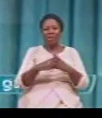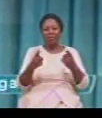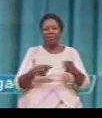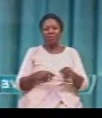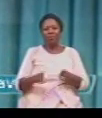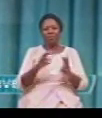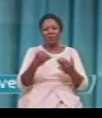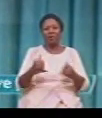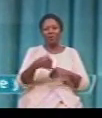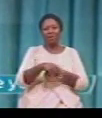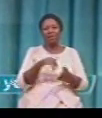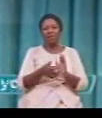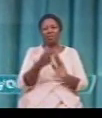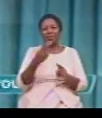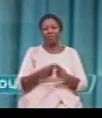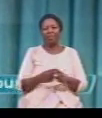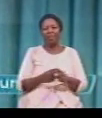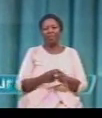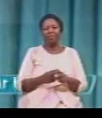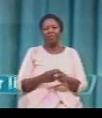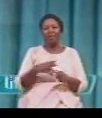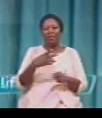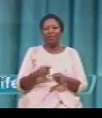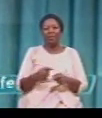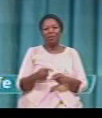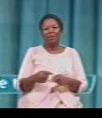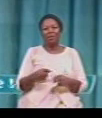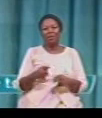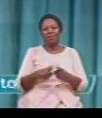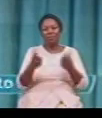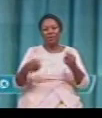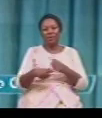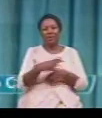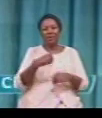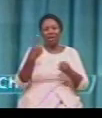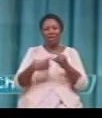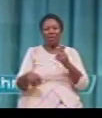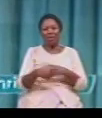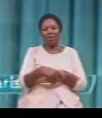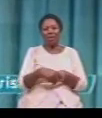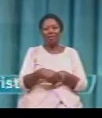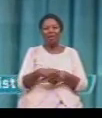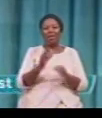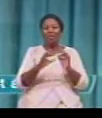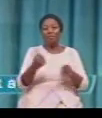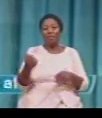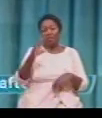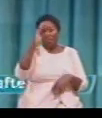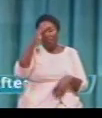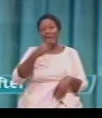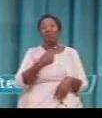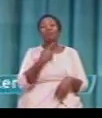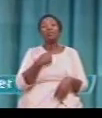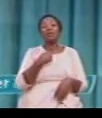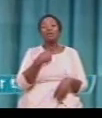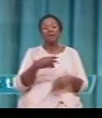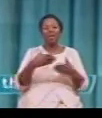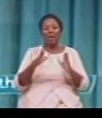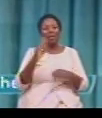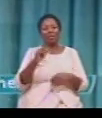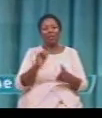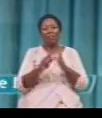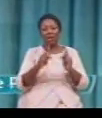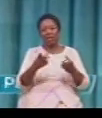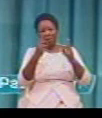tonight. The great day, the last day. If any man thirst, let him come